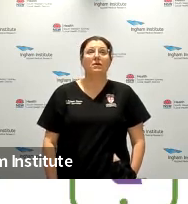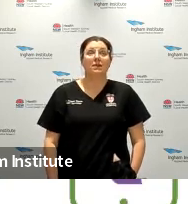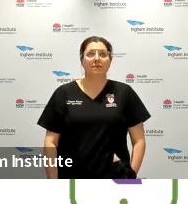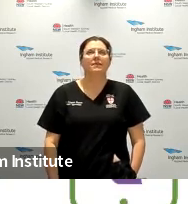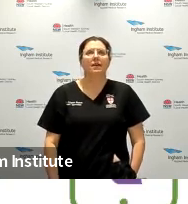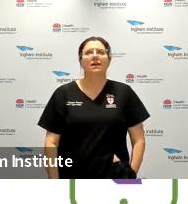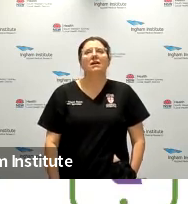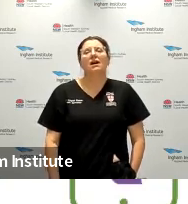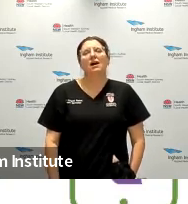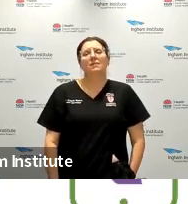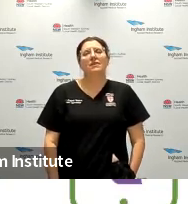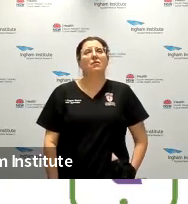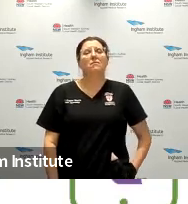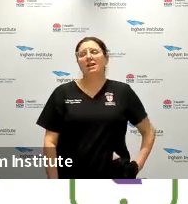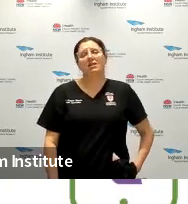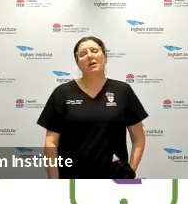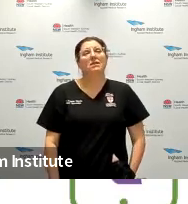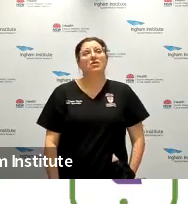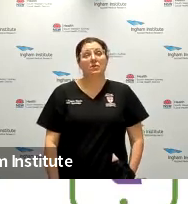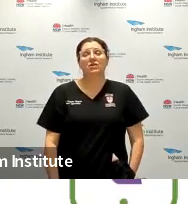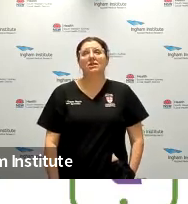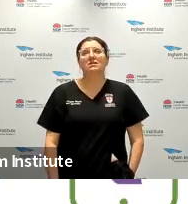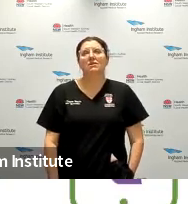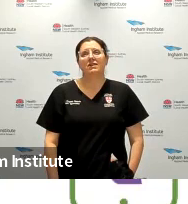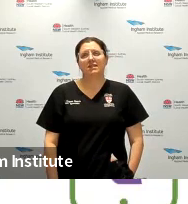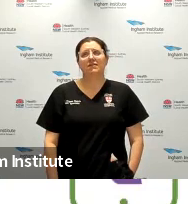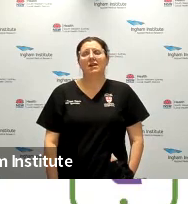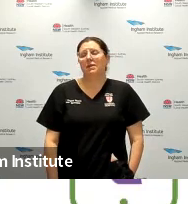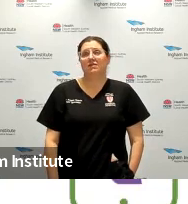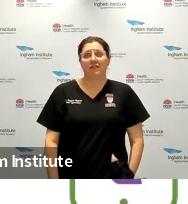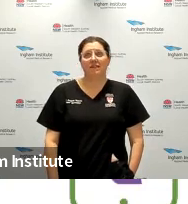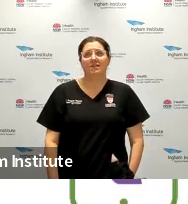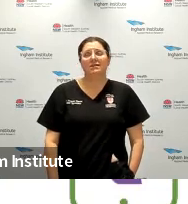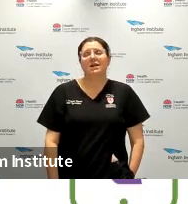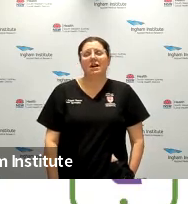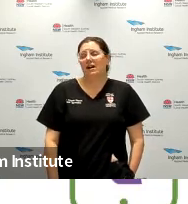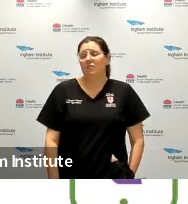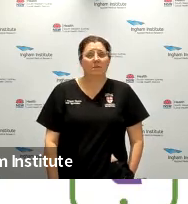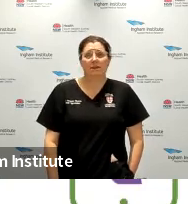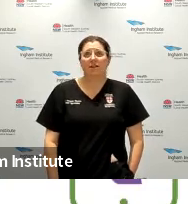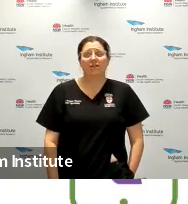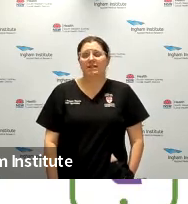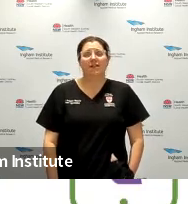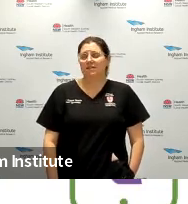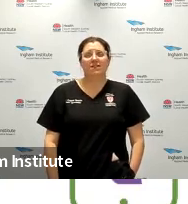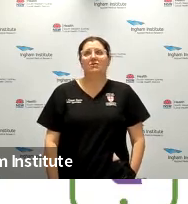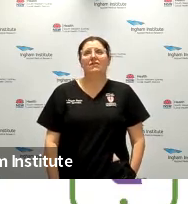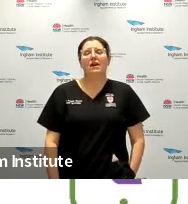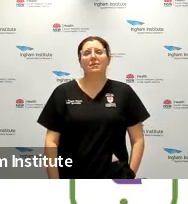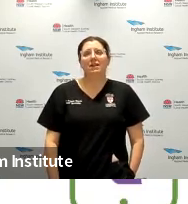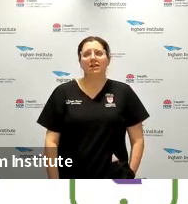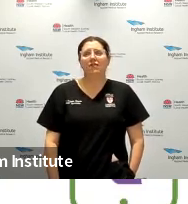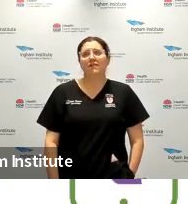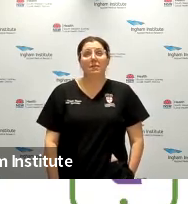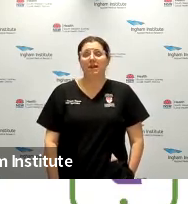outcomes for women. There are many missed opportunities that we've identified, patient factors. Women obviously are at the centre